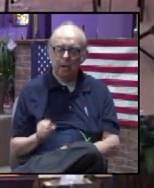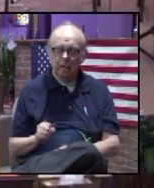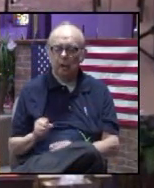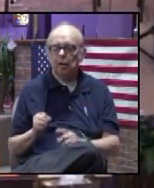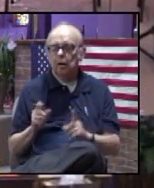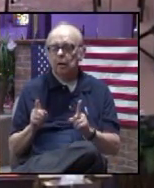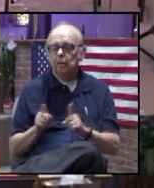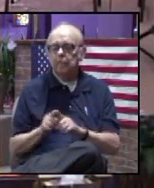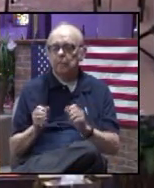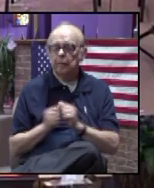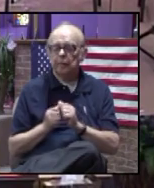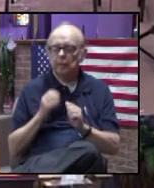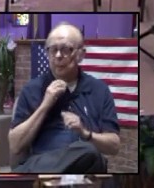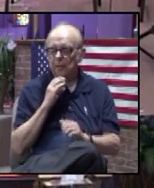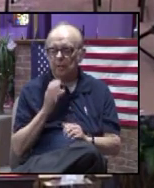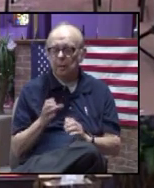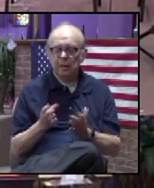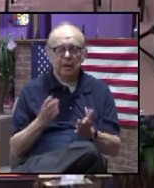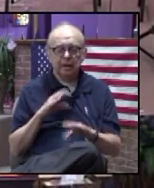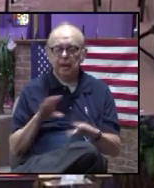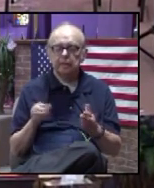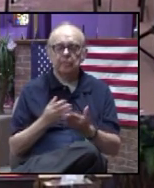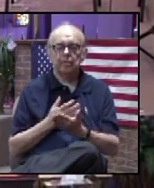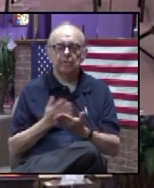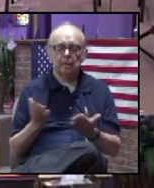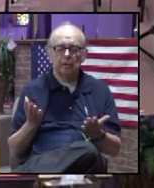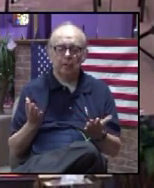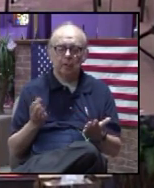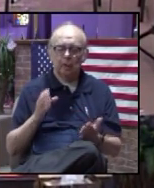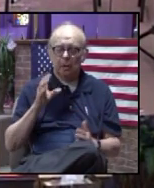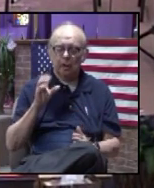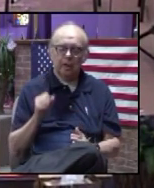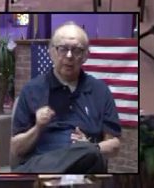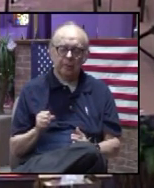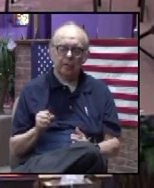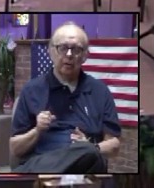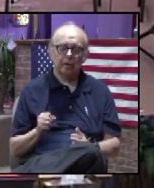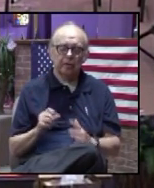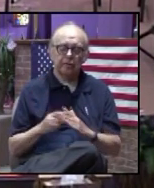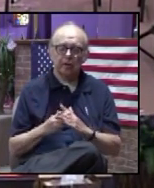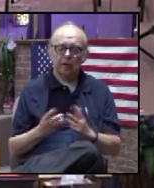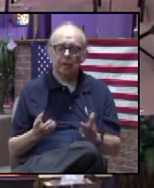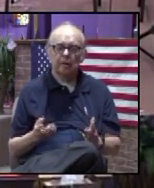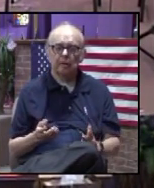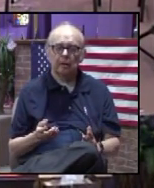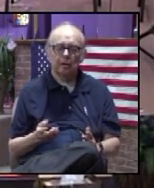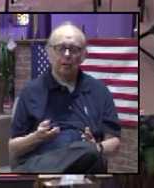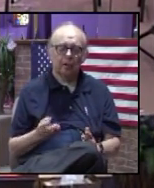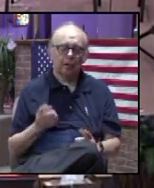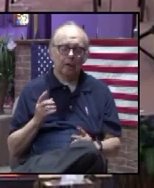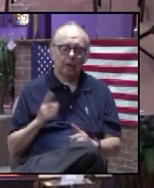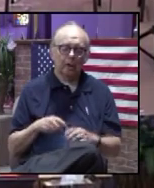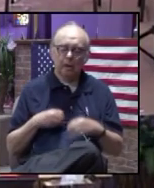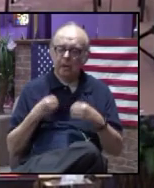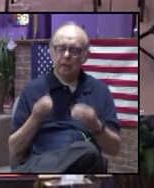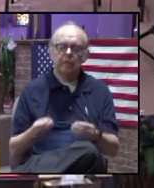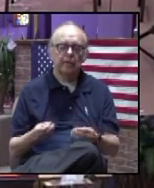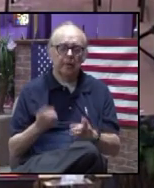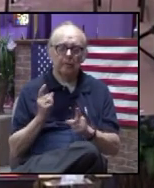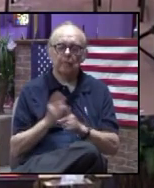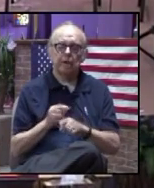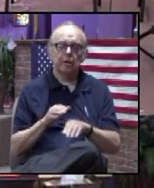commandment. They couldn't do anything. The Sabbath has started. They couldn't give him a proper